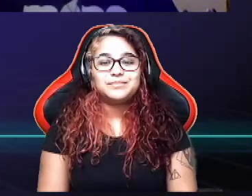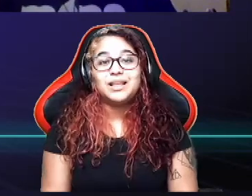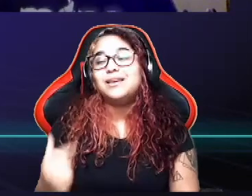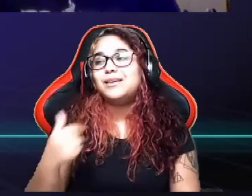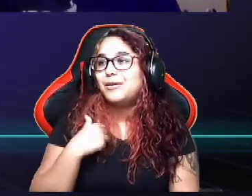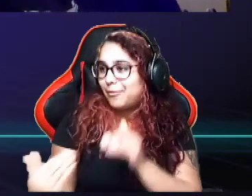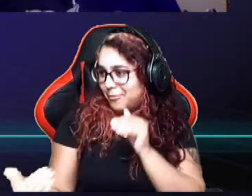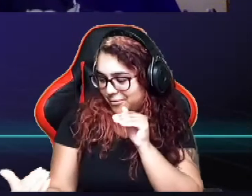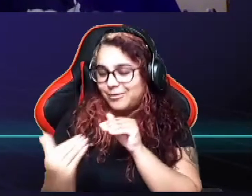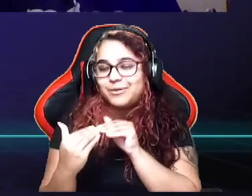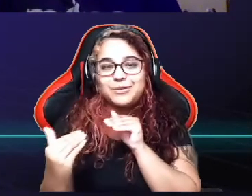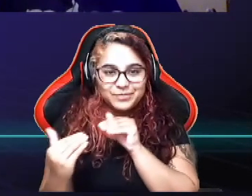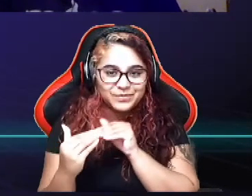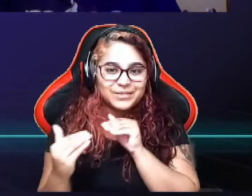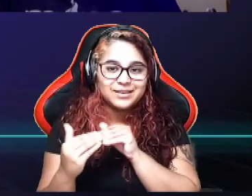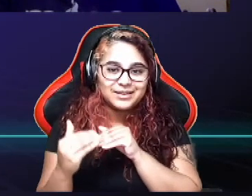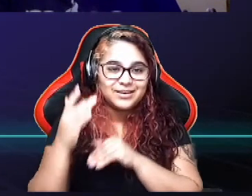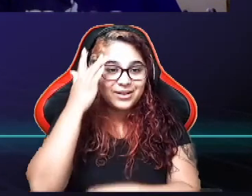it.